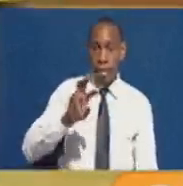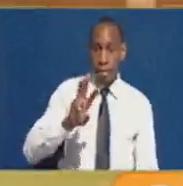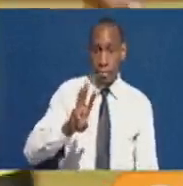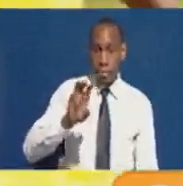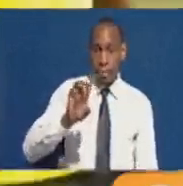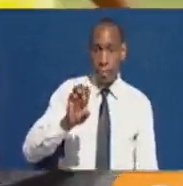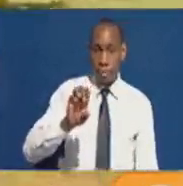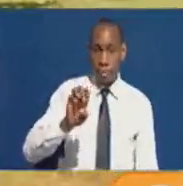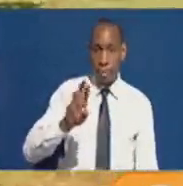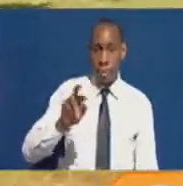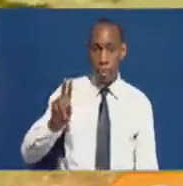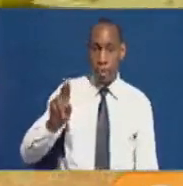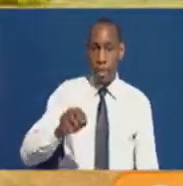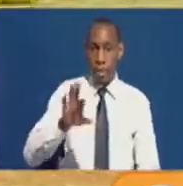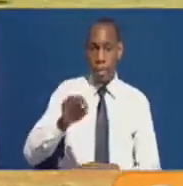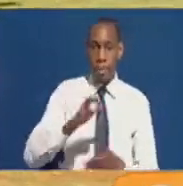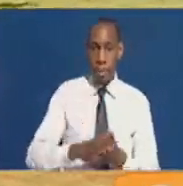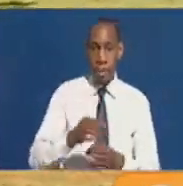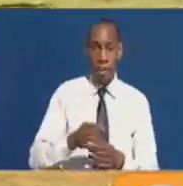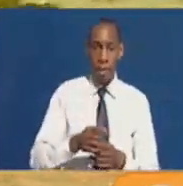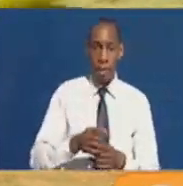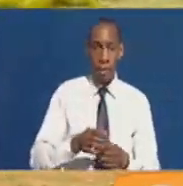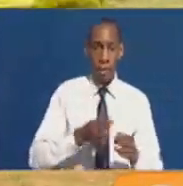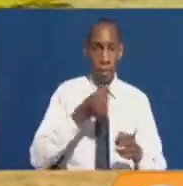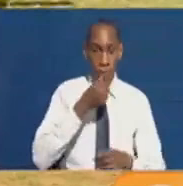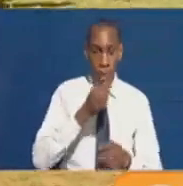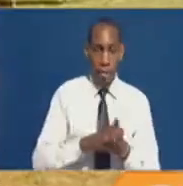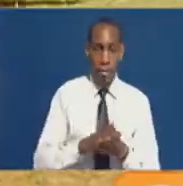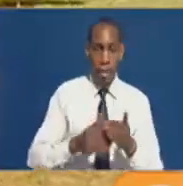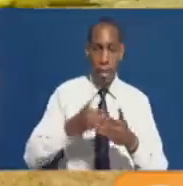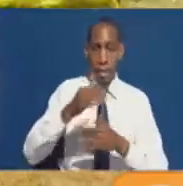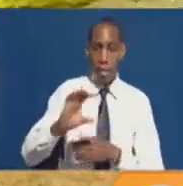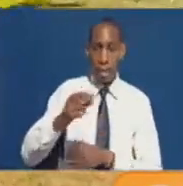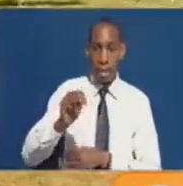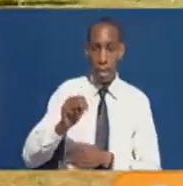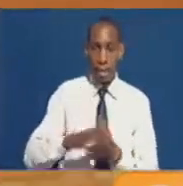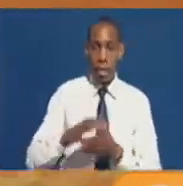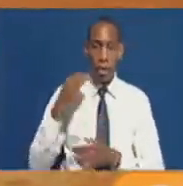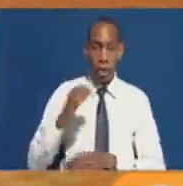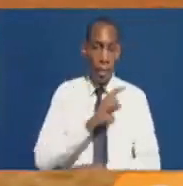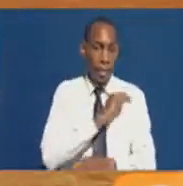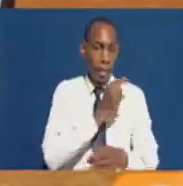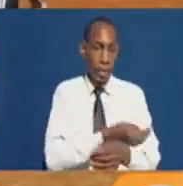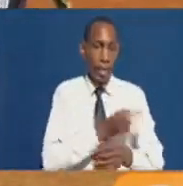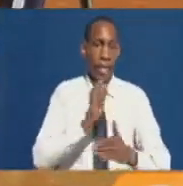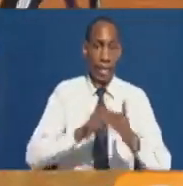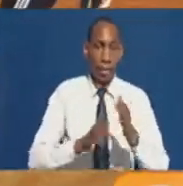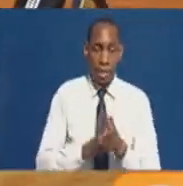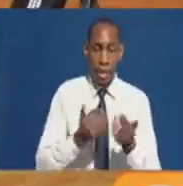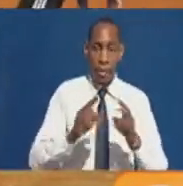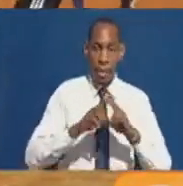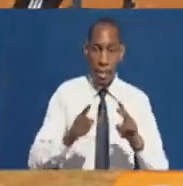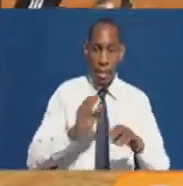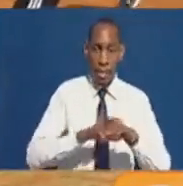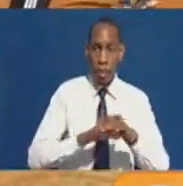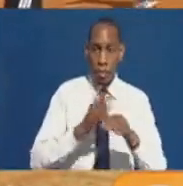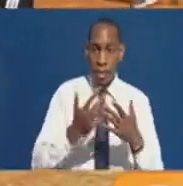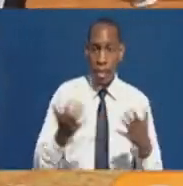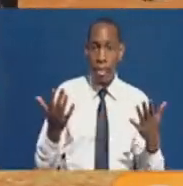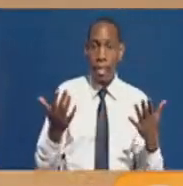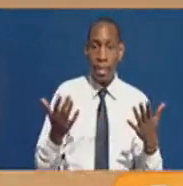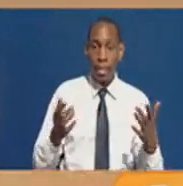been picked to officiate at the upcoming CHAN competition in Algeria, says this is the beginning of good tidings